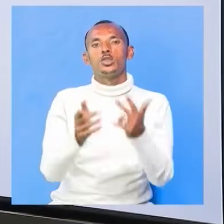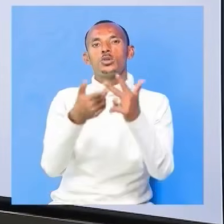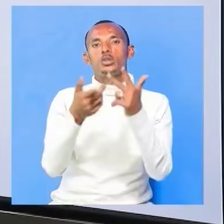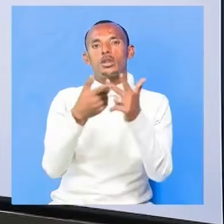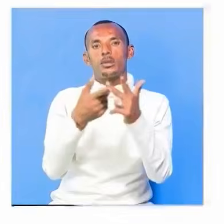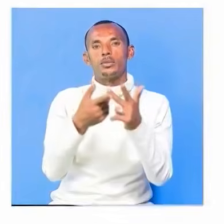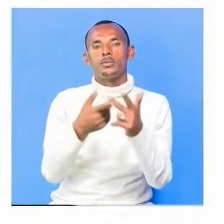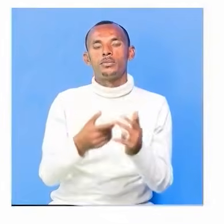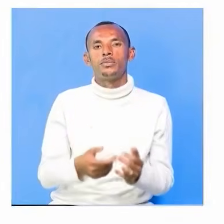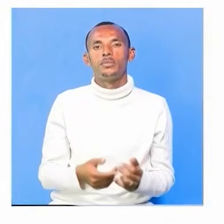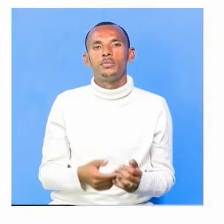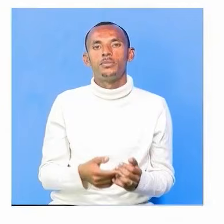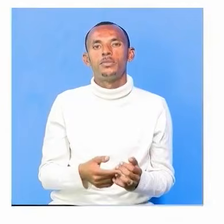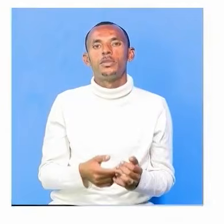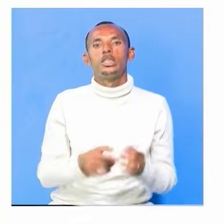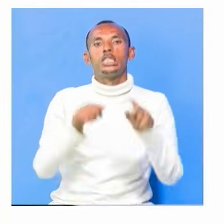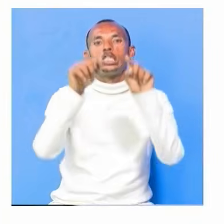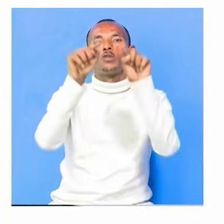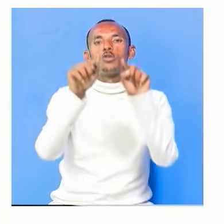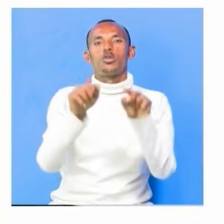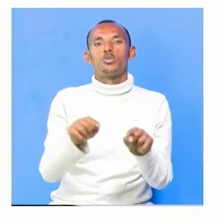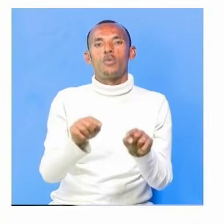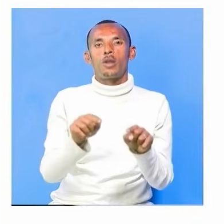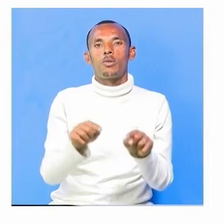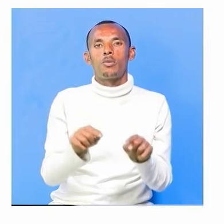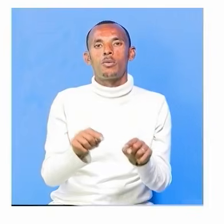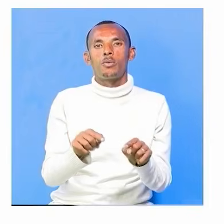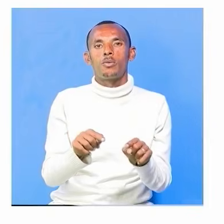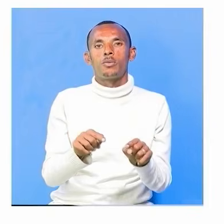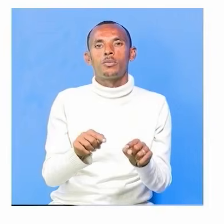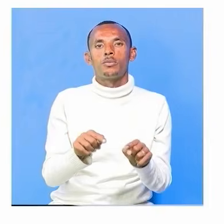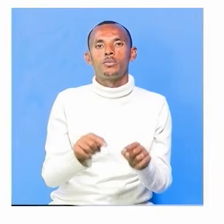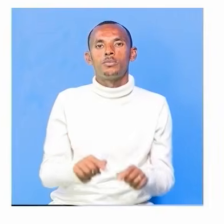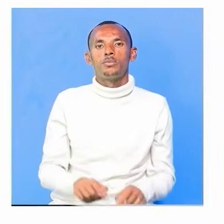And the third one is the absolute value of